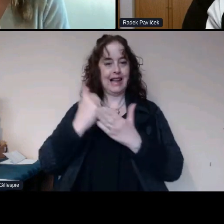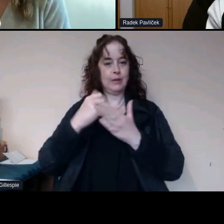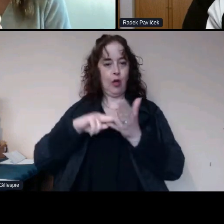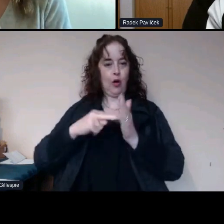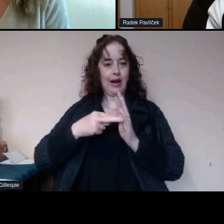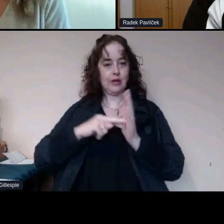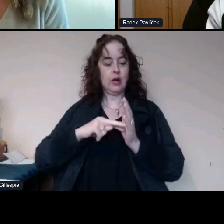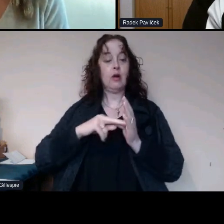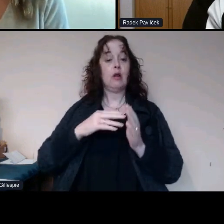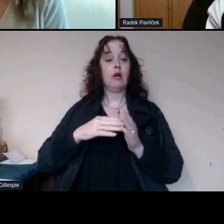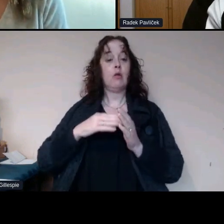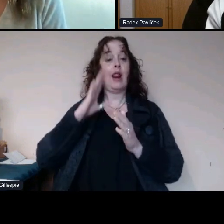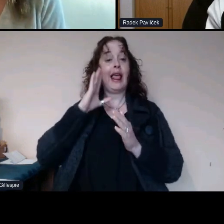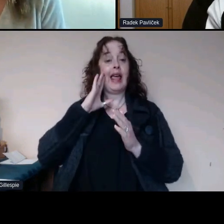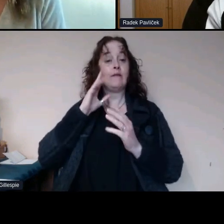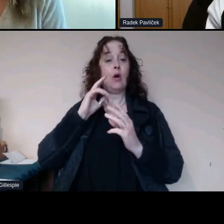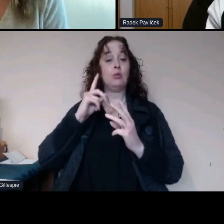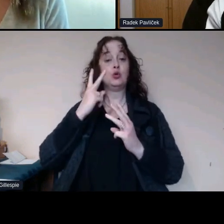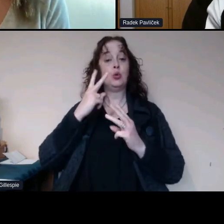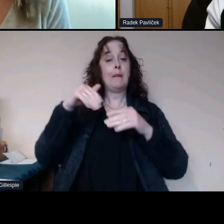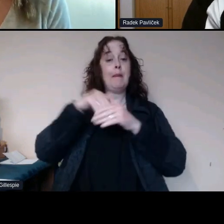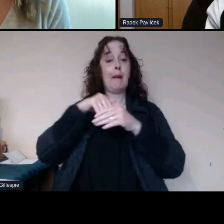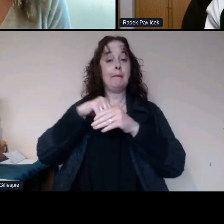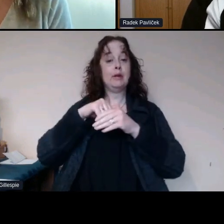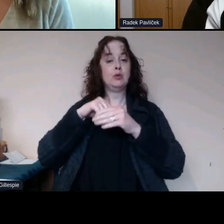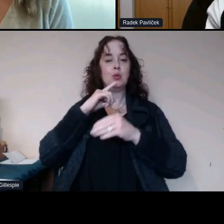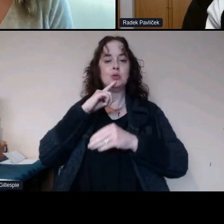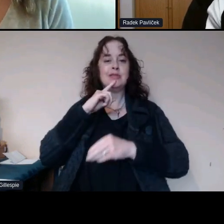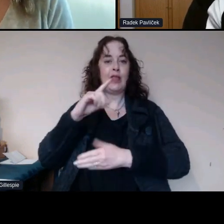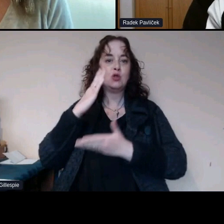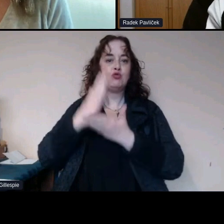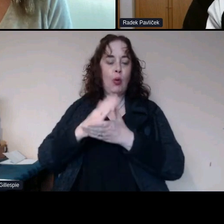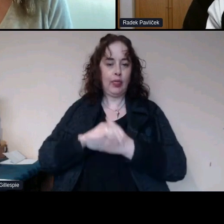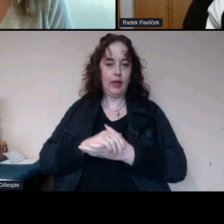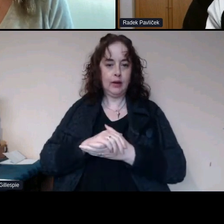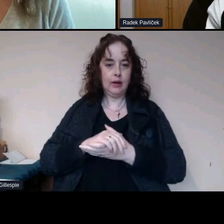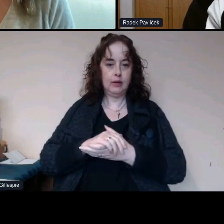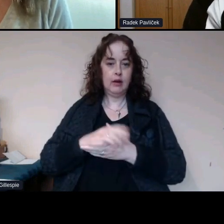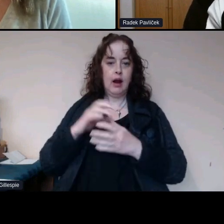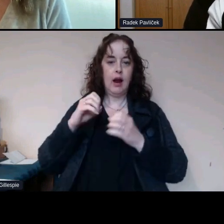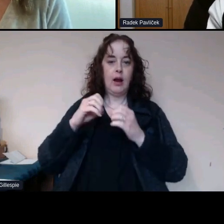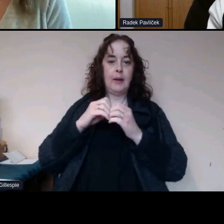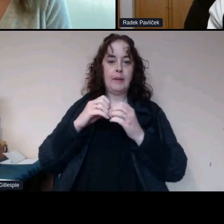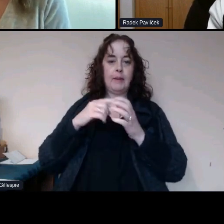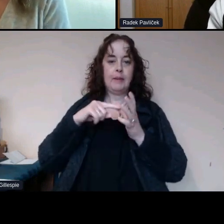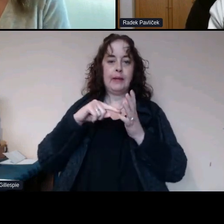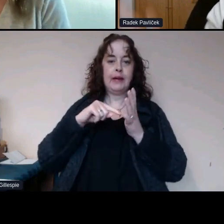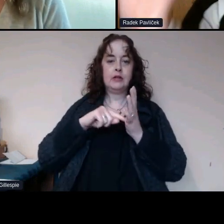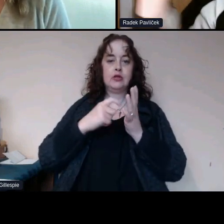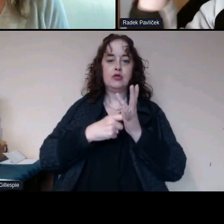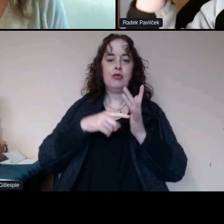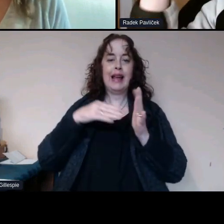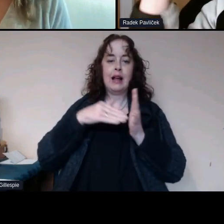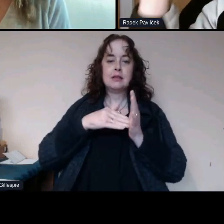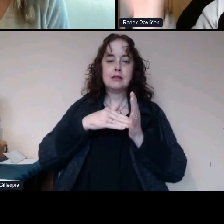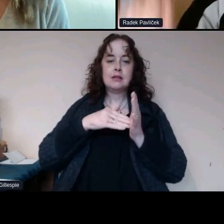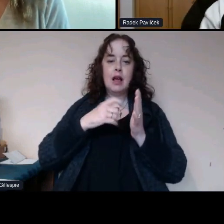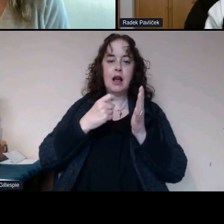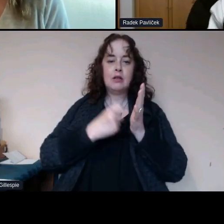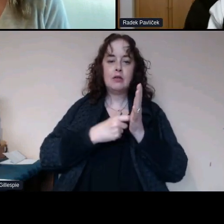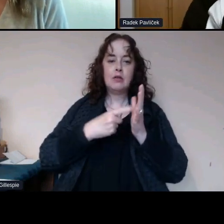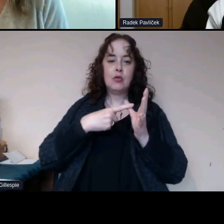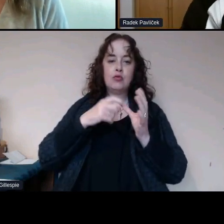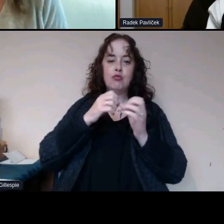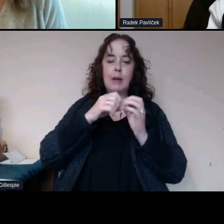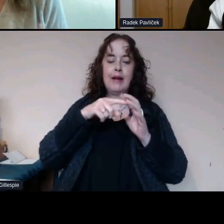from two members who can tell you the truth. So we have Beatriz and Radek from Spain and